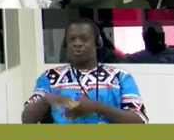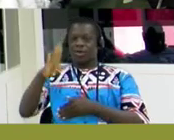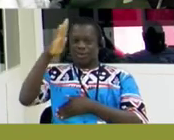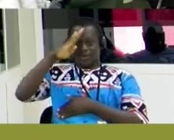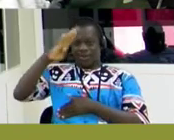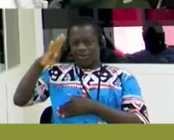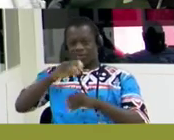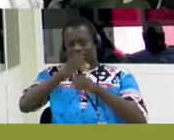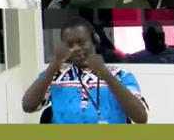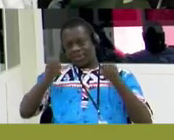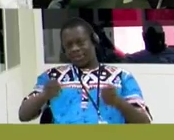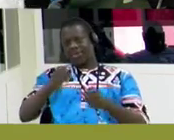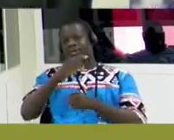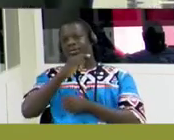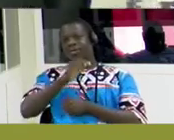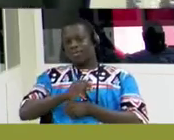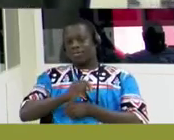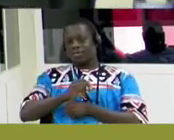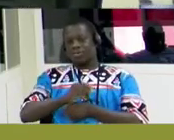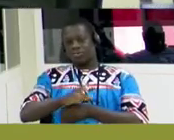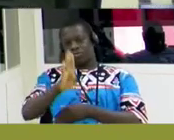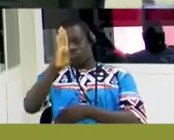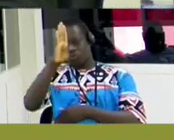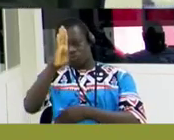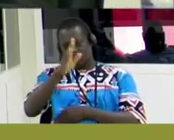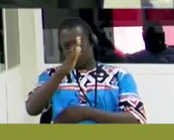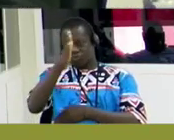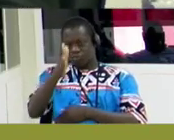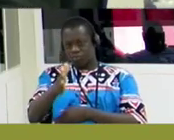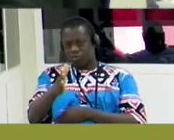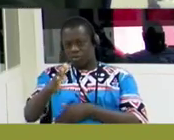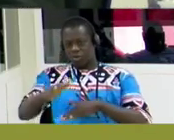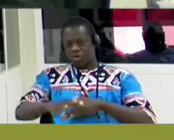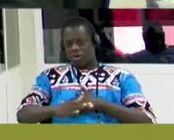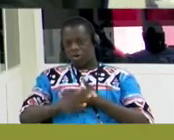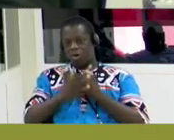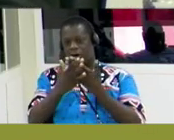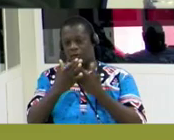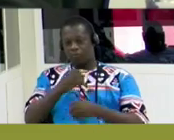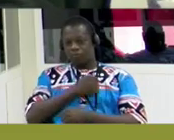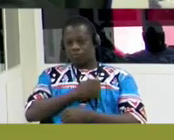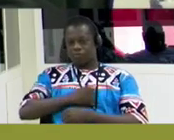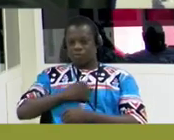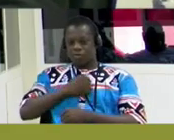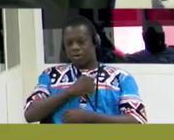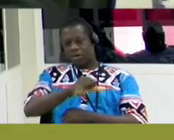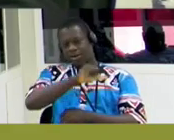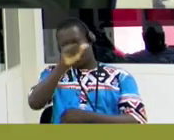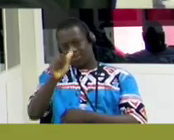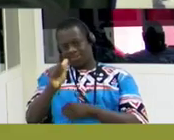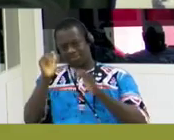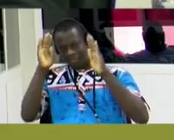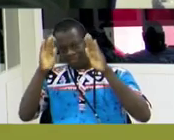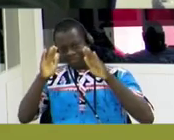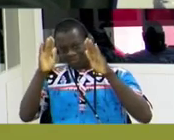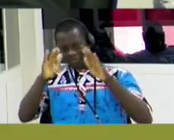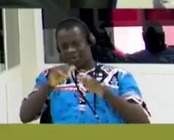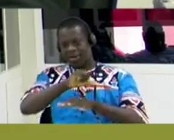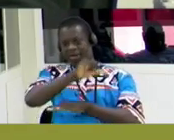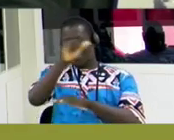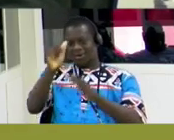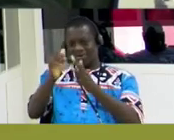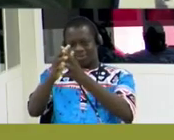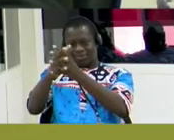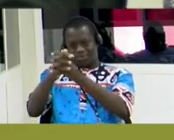Lord God Almighty, the God of truth, of love, of compassion, of forgiveness, of